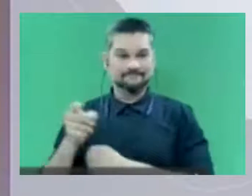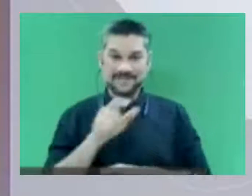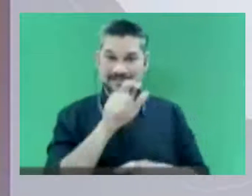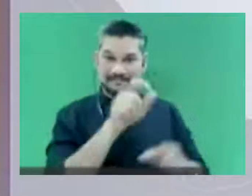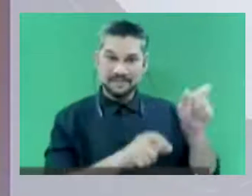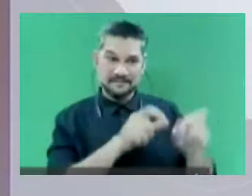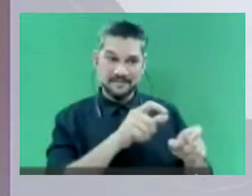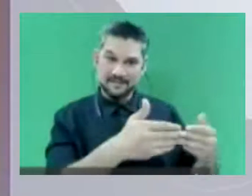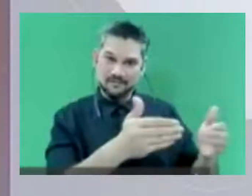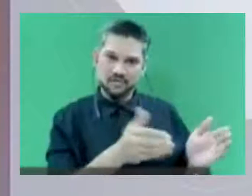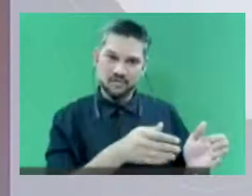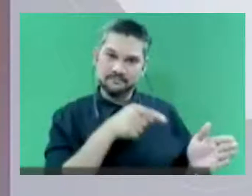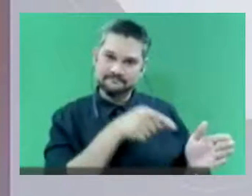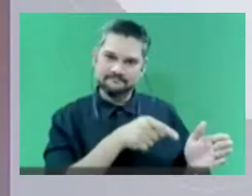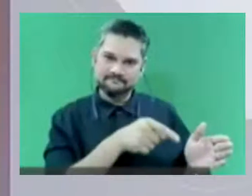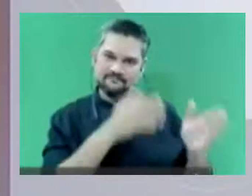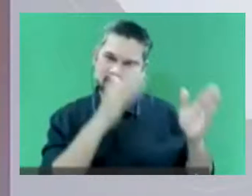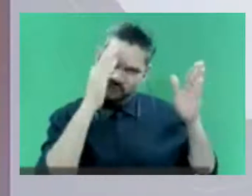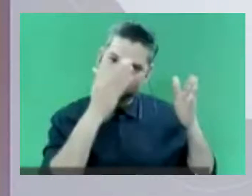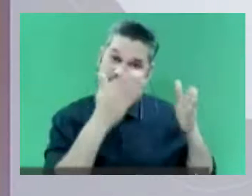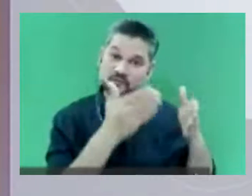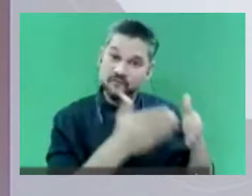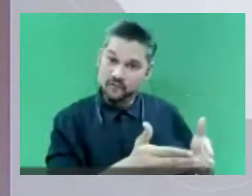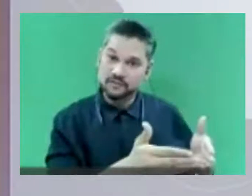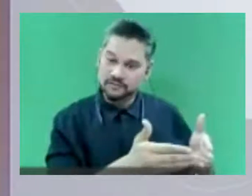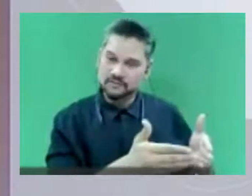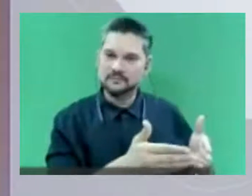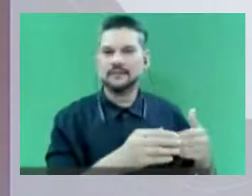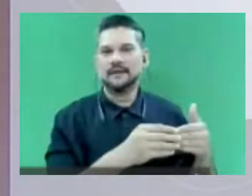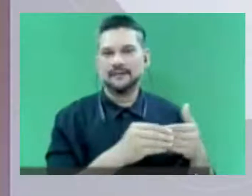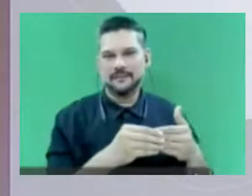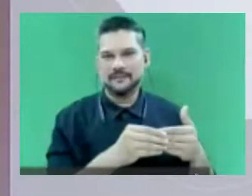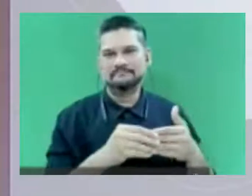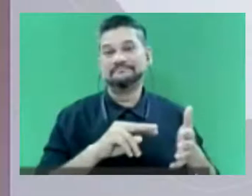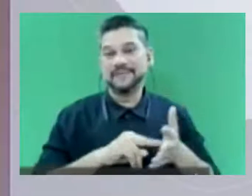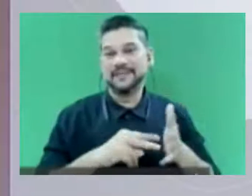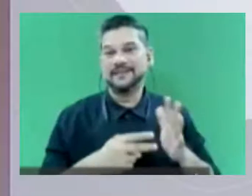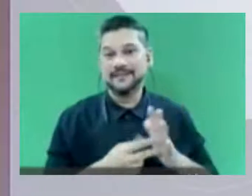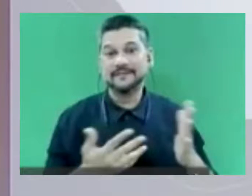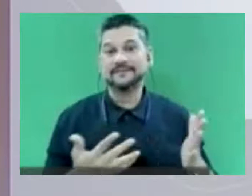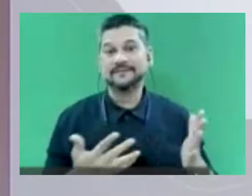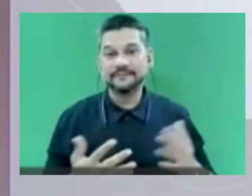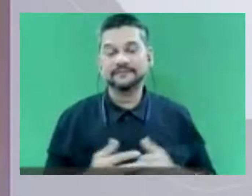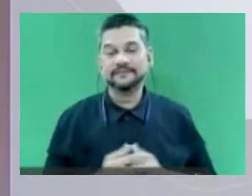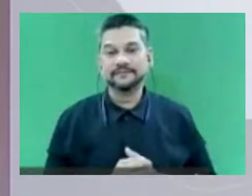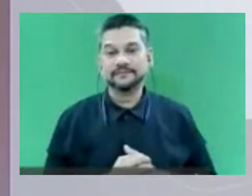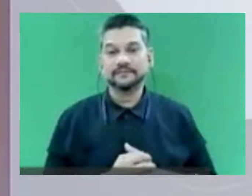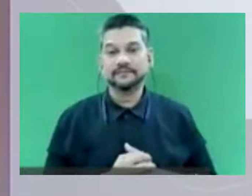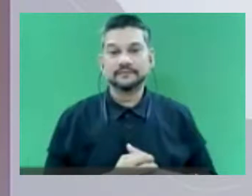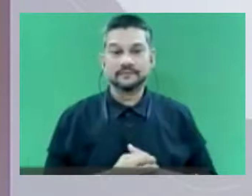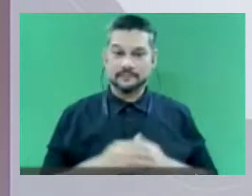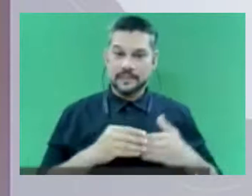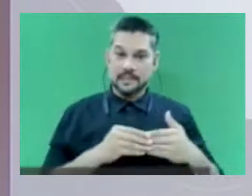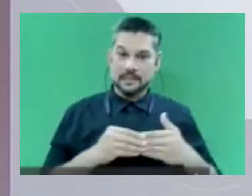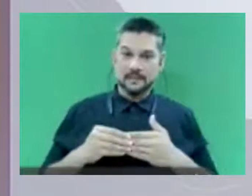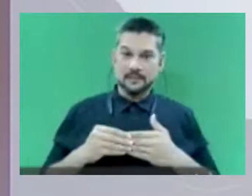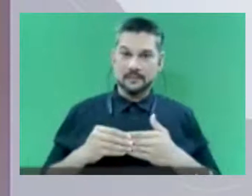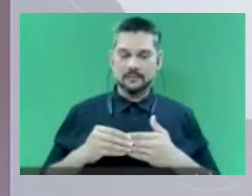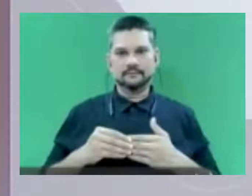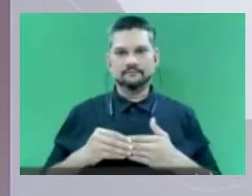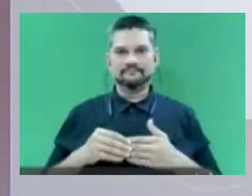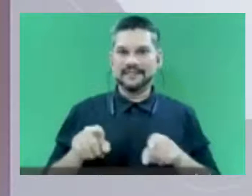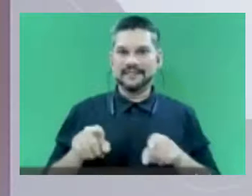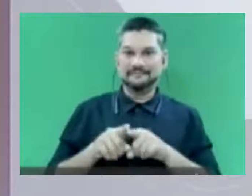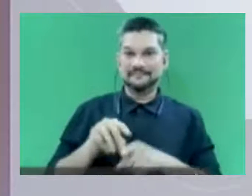serving. It's also important for leaders to understand that, and I think Manique made this